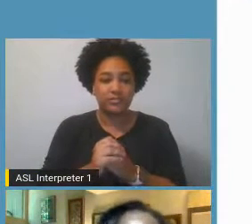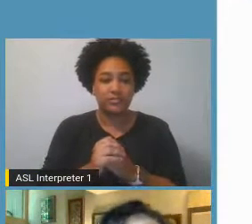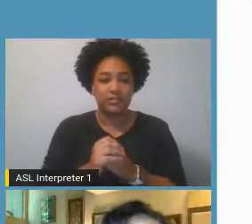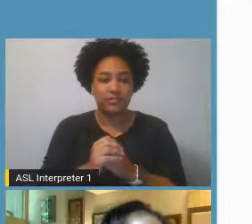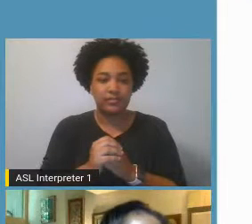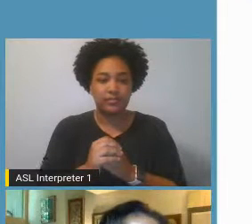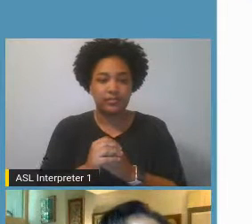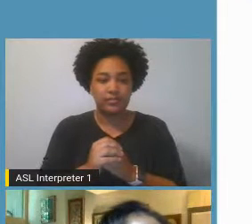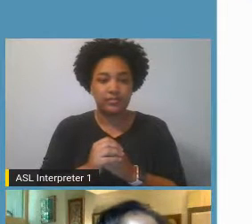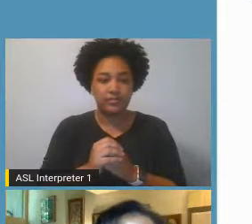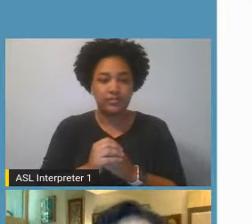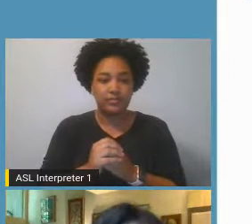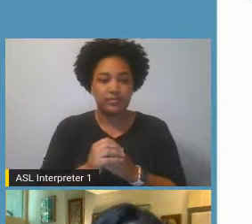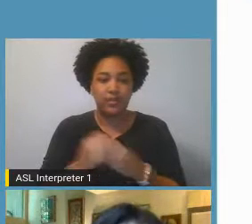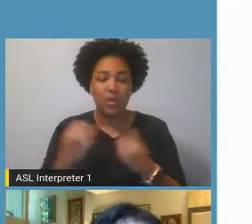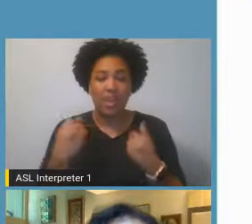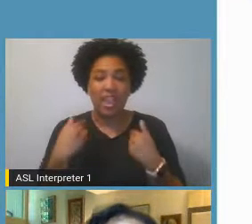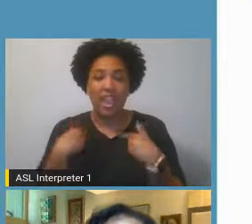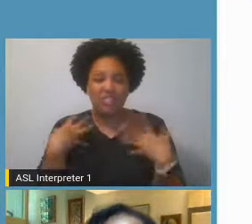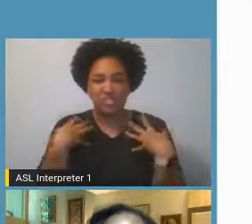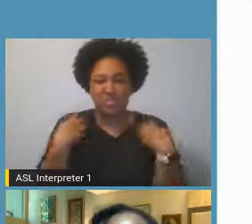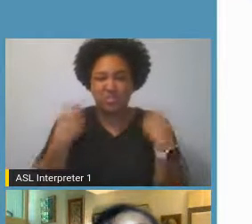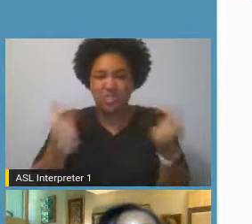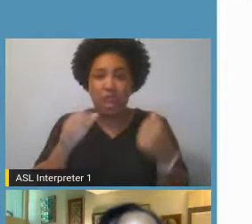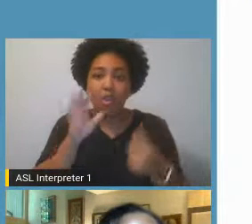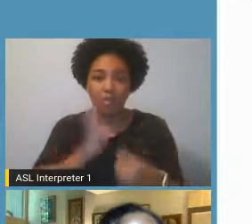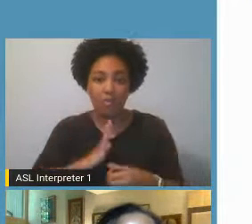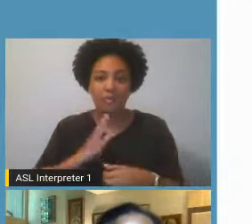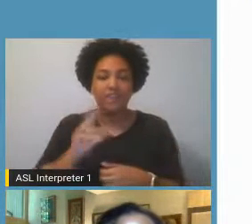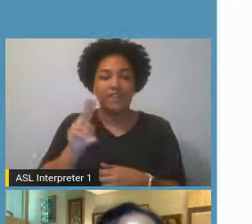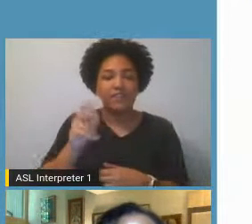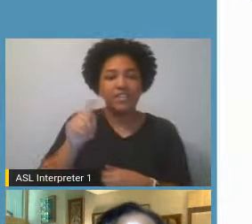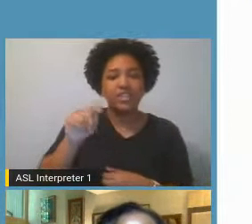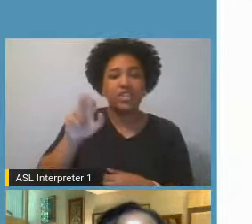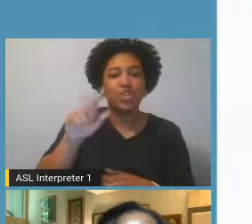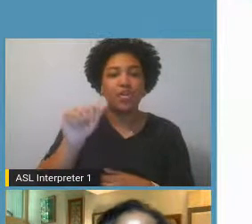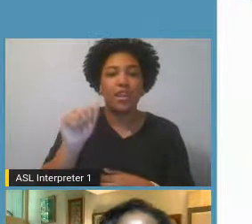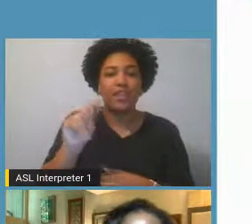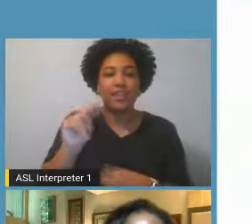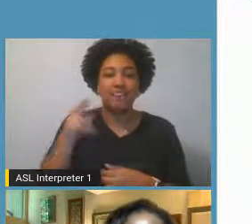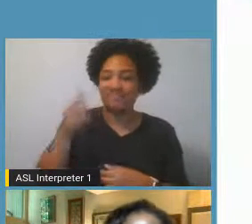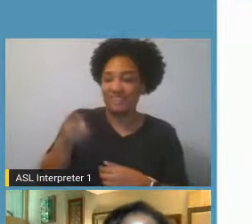robust women's veterans oral history collection. We have